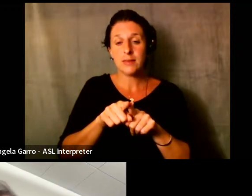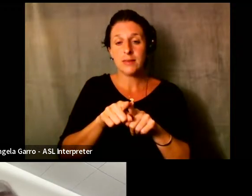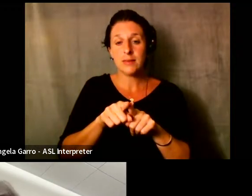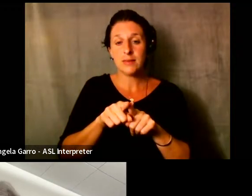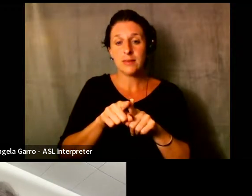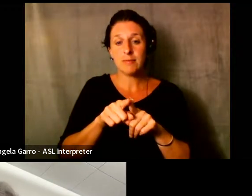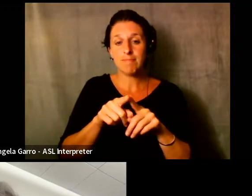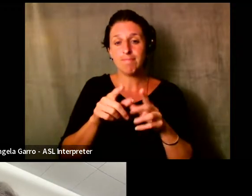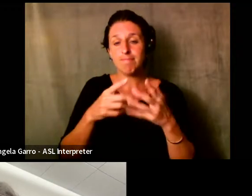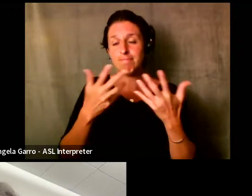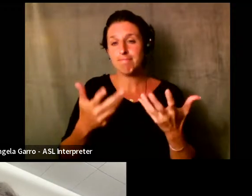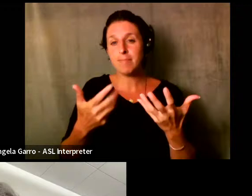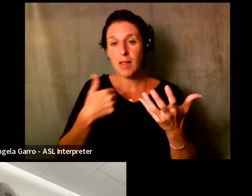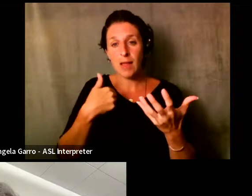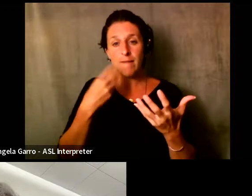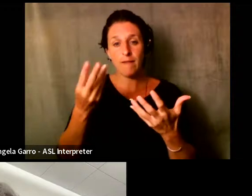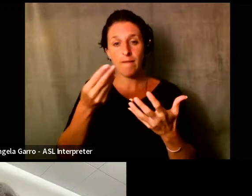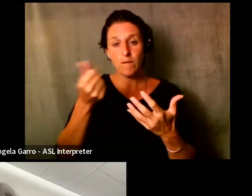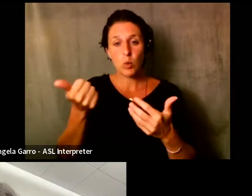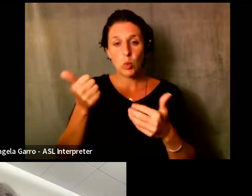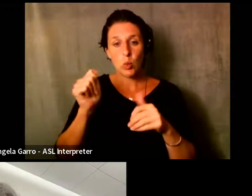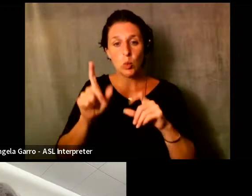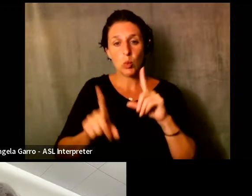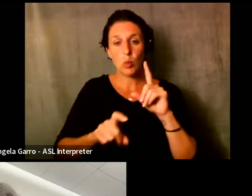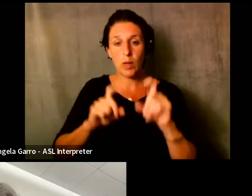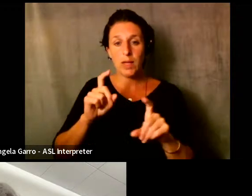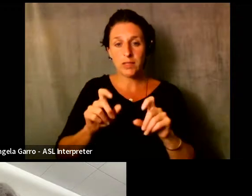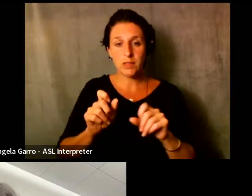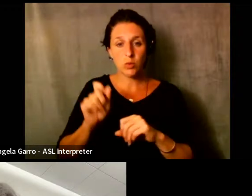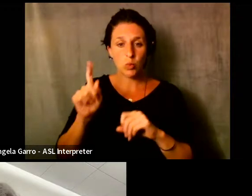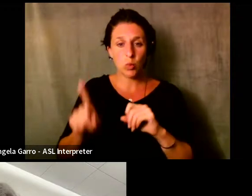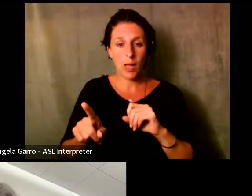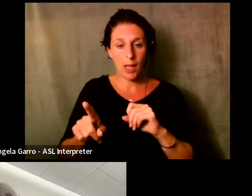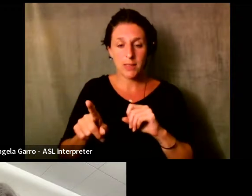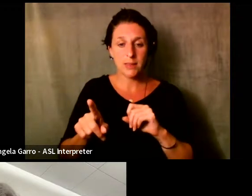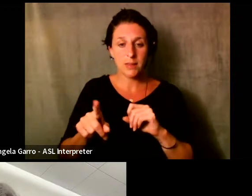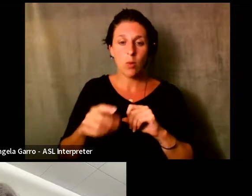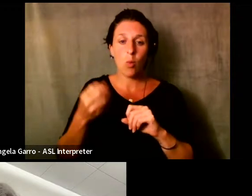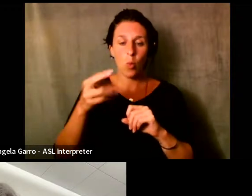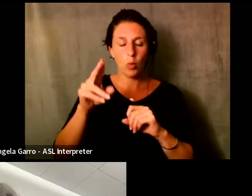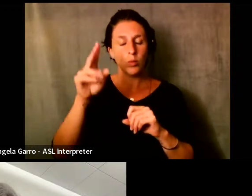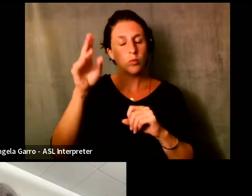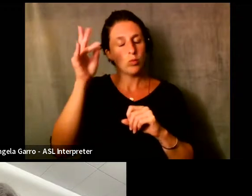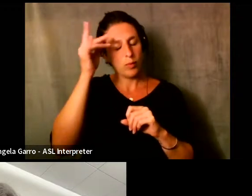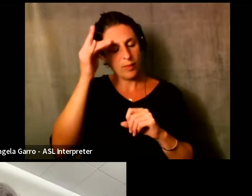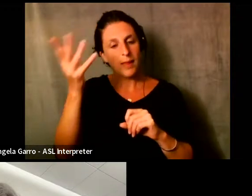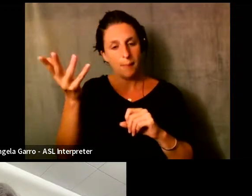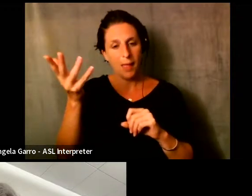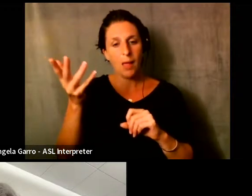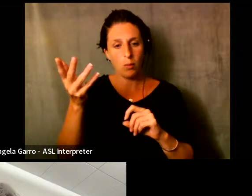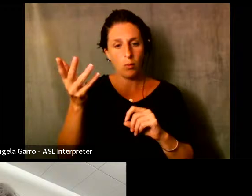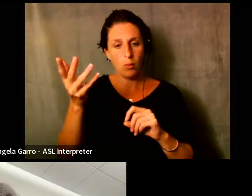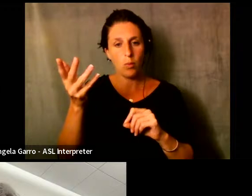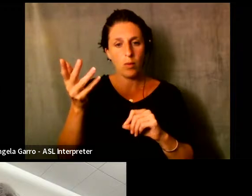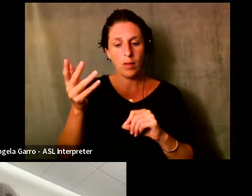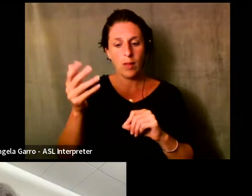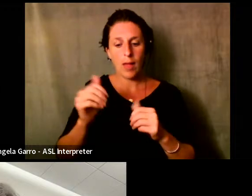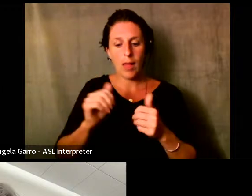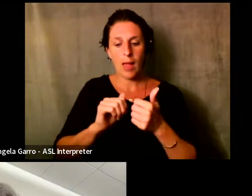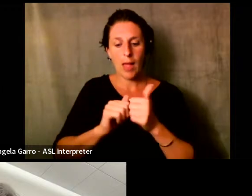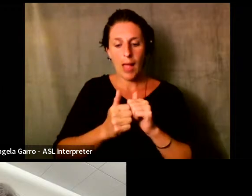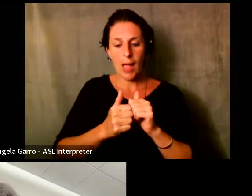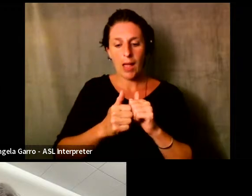I just have a couple of questions to ask or to think about. How do we as a